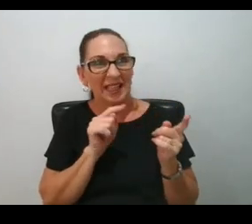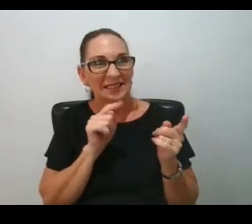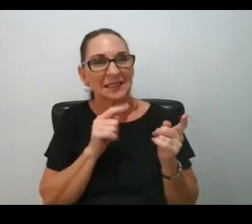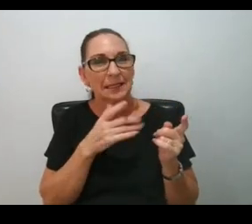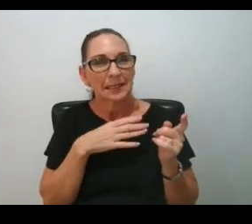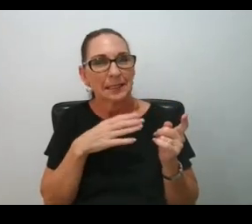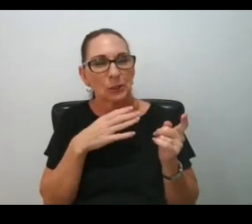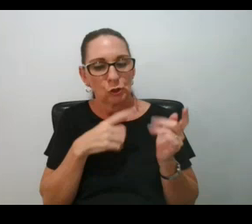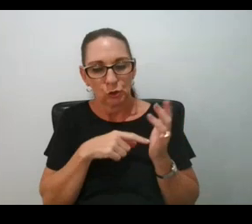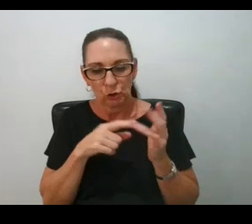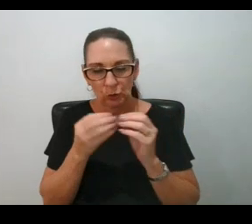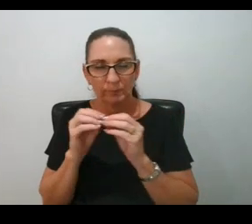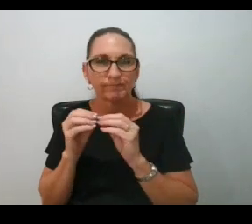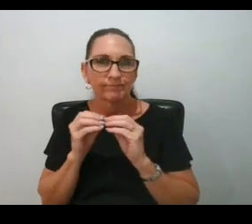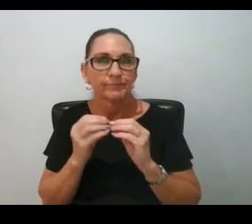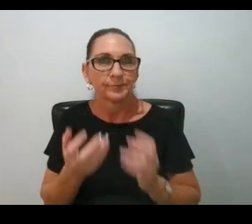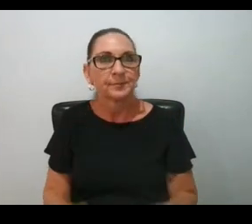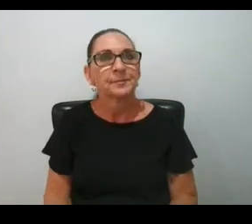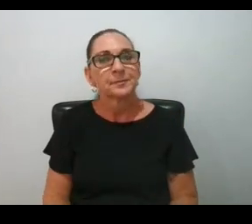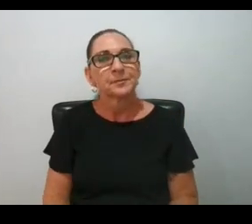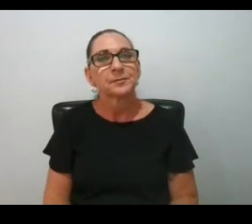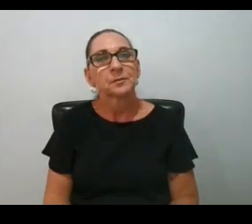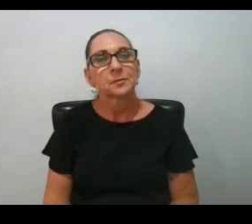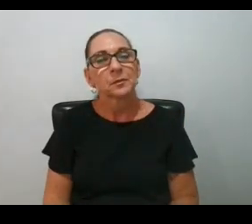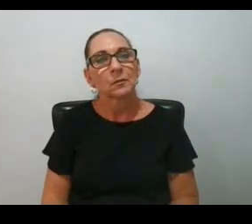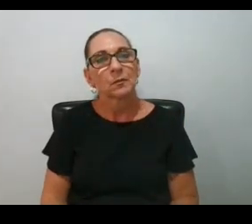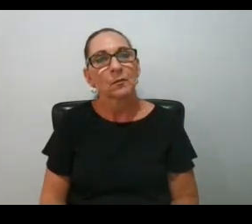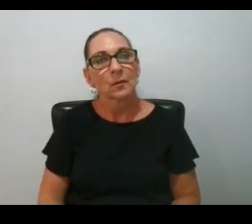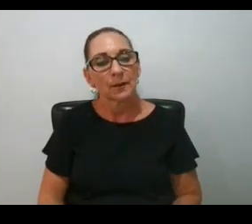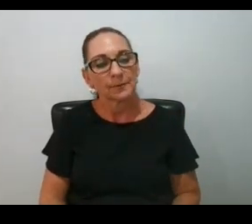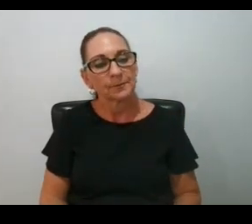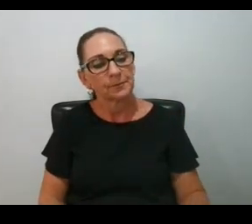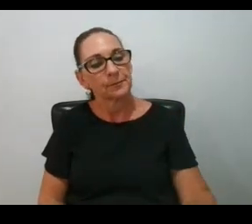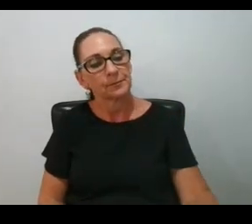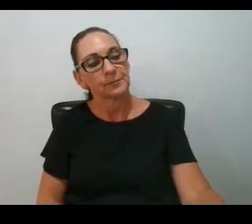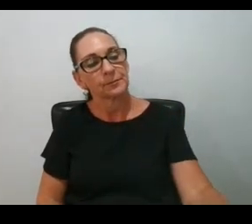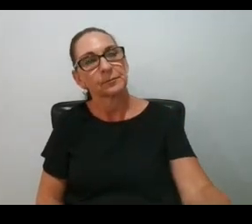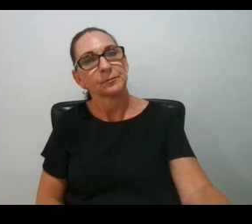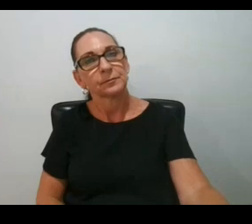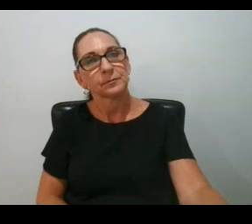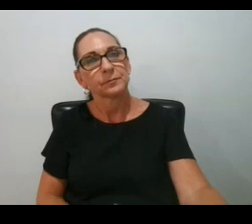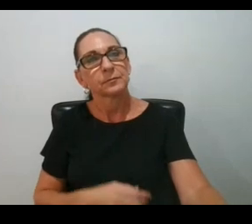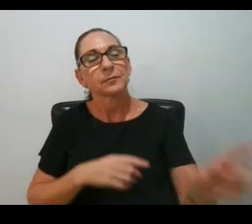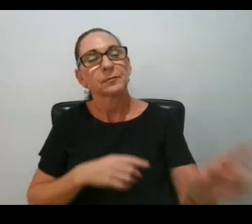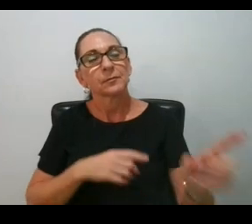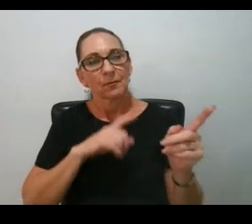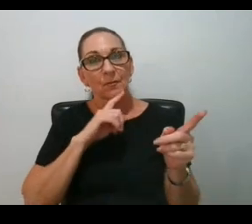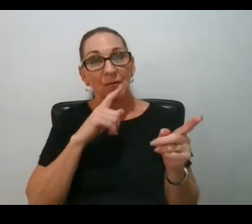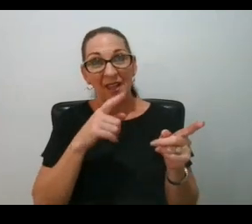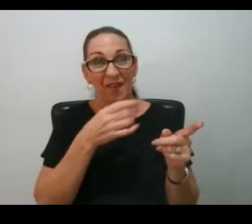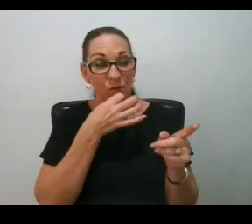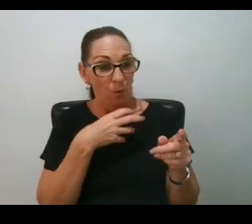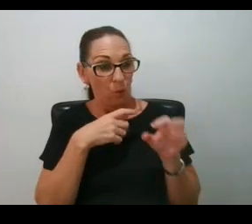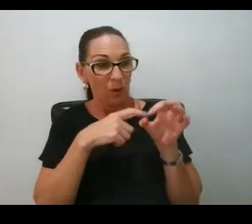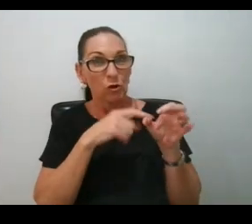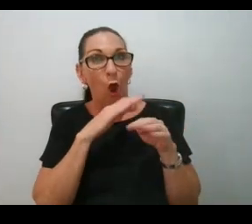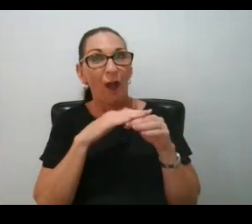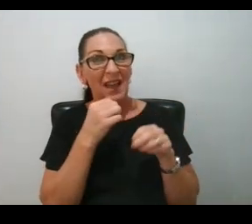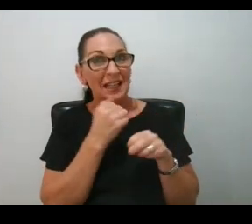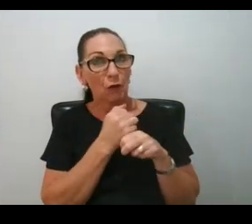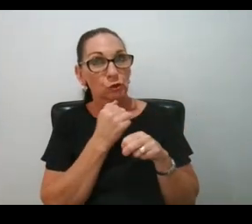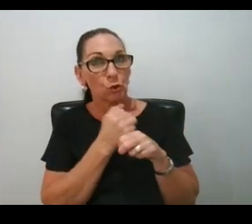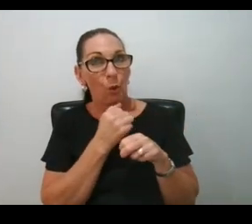that space. So we did have, so there are a couple of questions on the guarantor if you wanted to. Yeah, let's keep with the